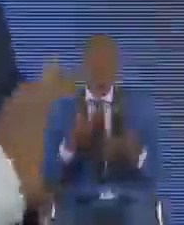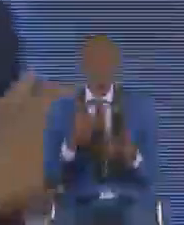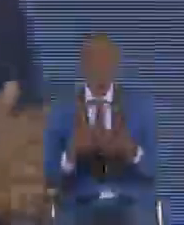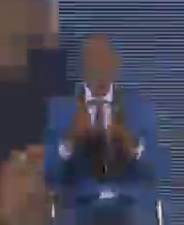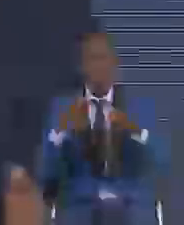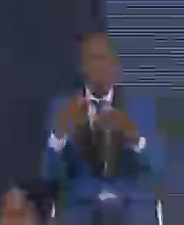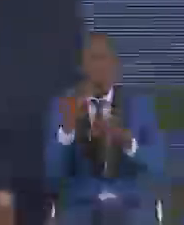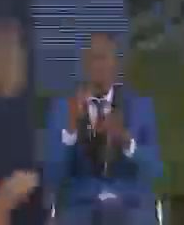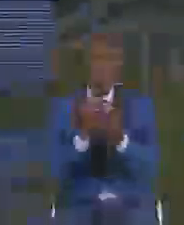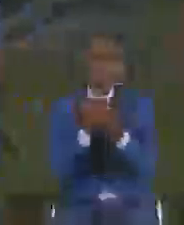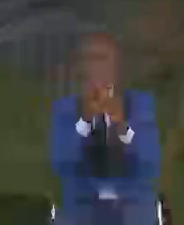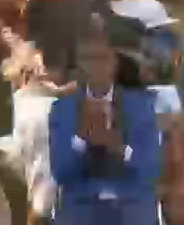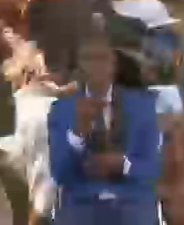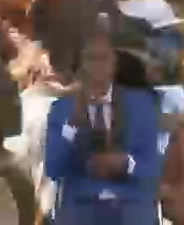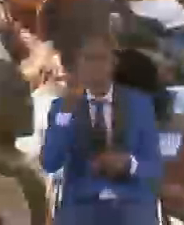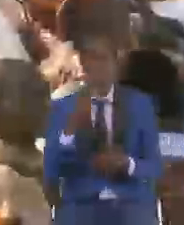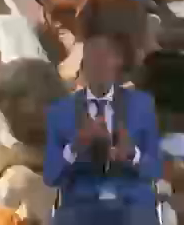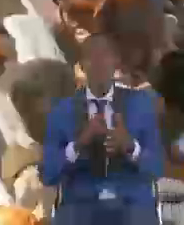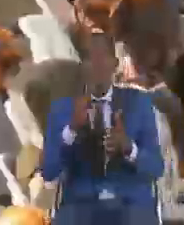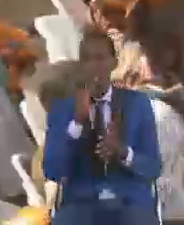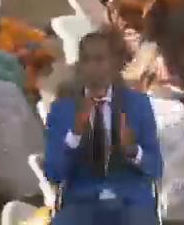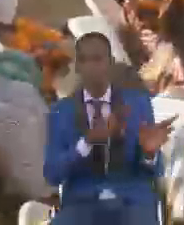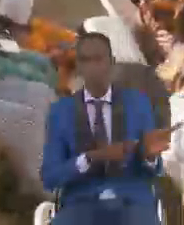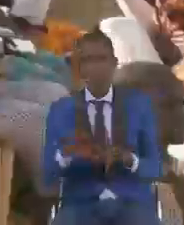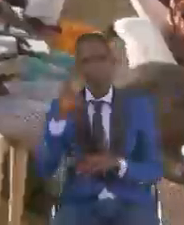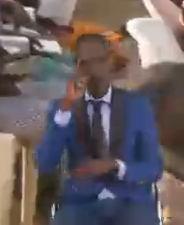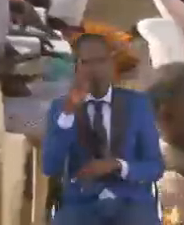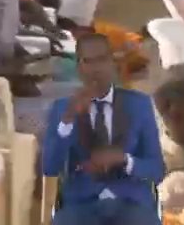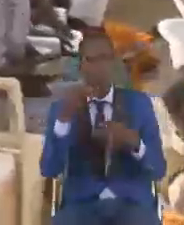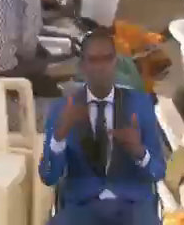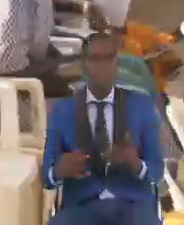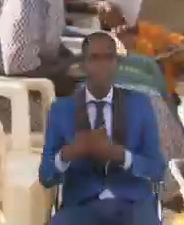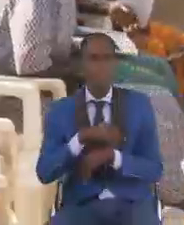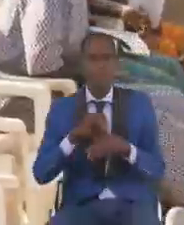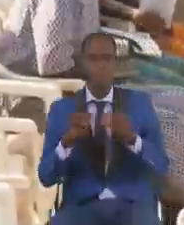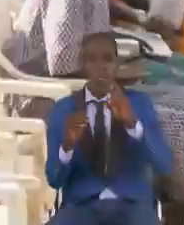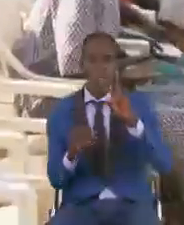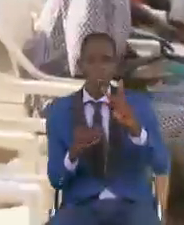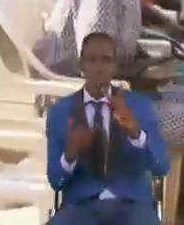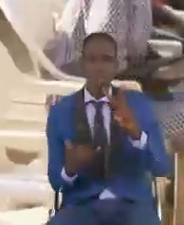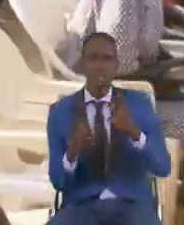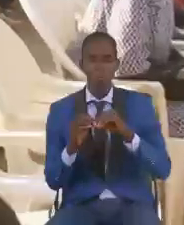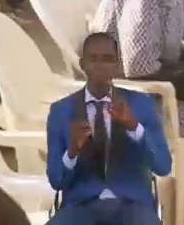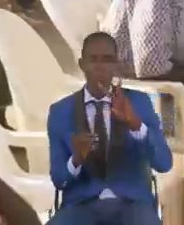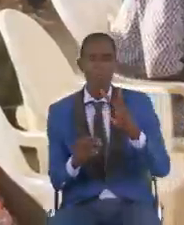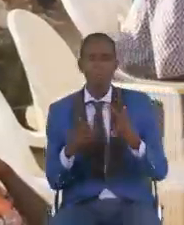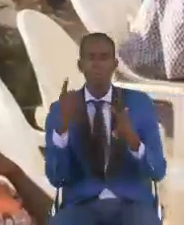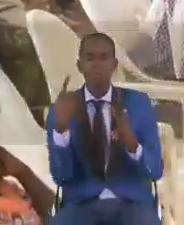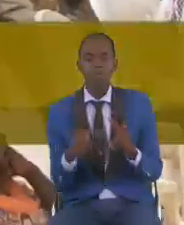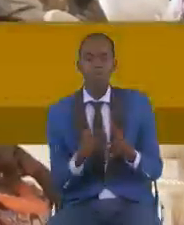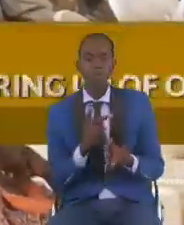of God is available for you today. Look at number two here. Number two is the